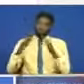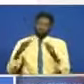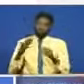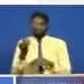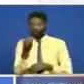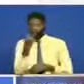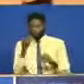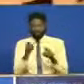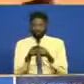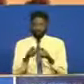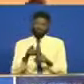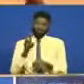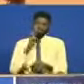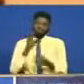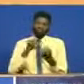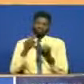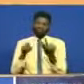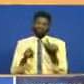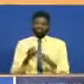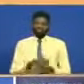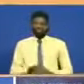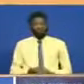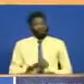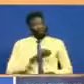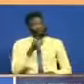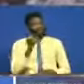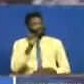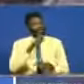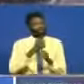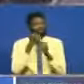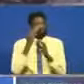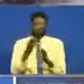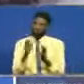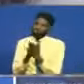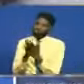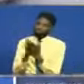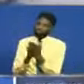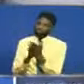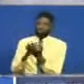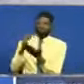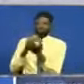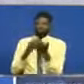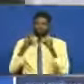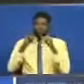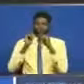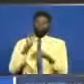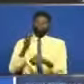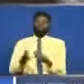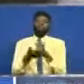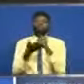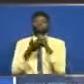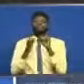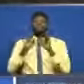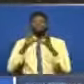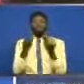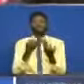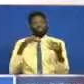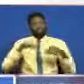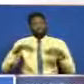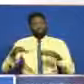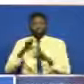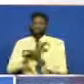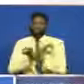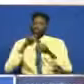them water. Other stakeholders lauded the initiative, saying it will cushion the families from suffering in the wake of the